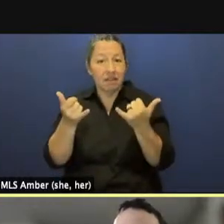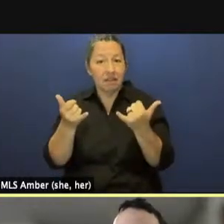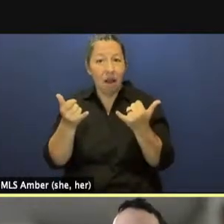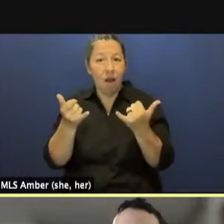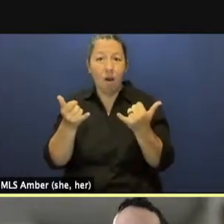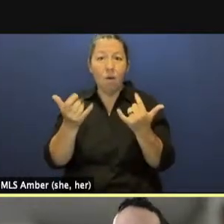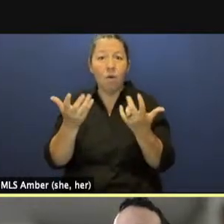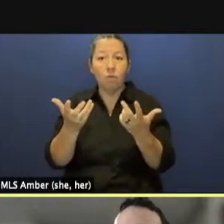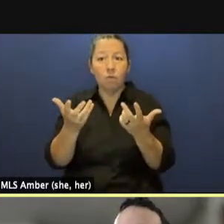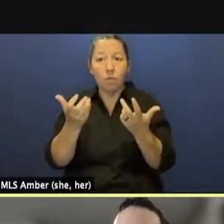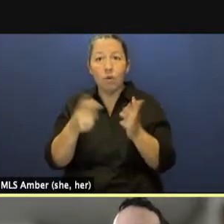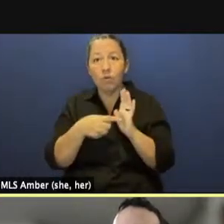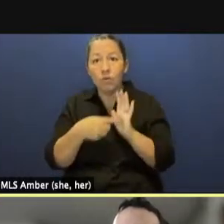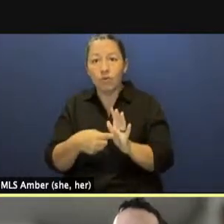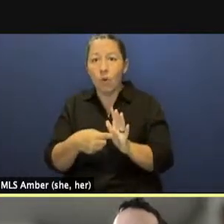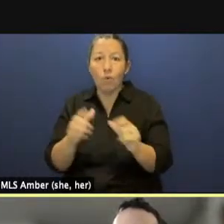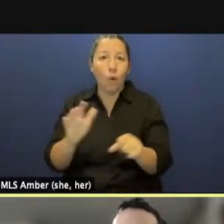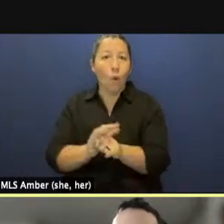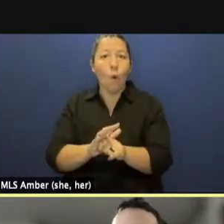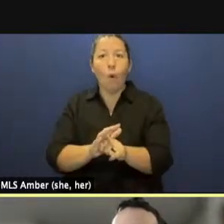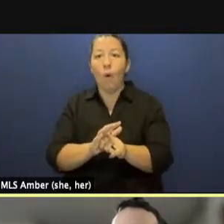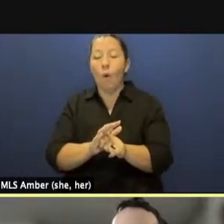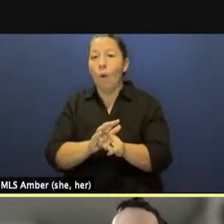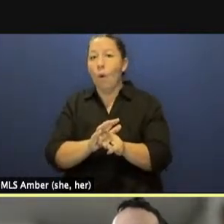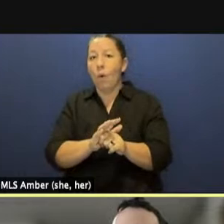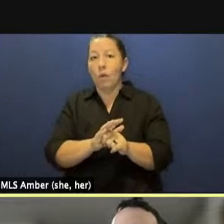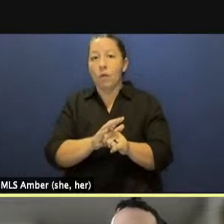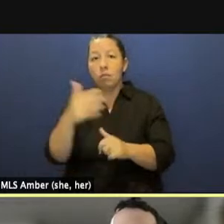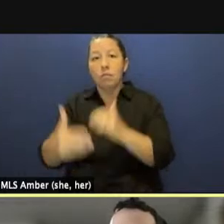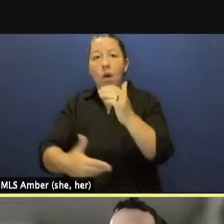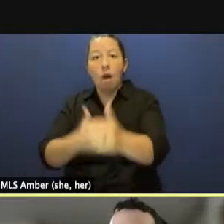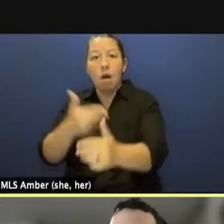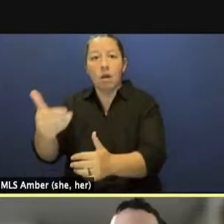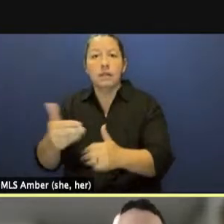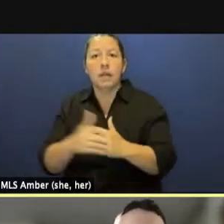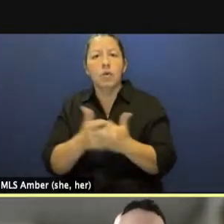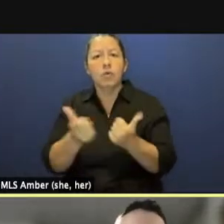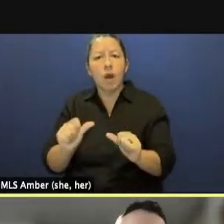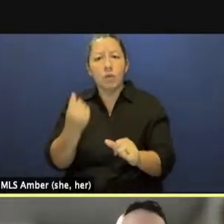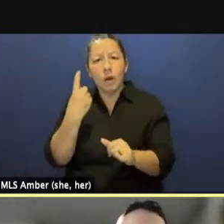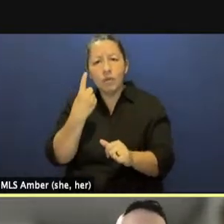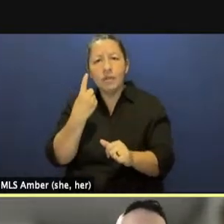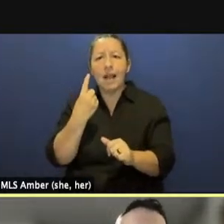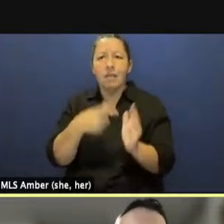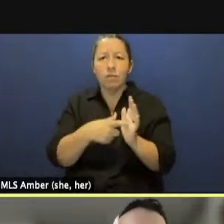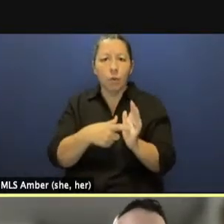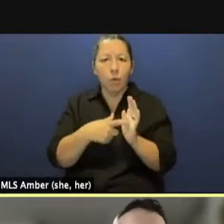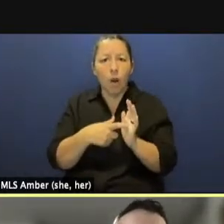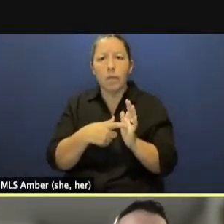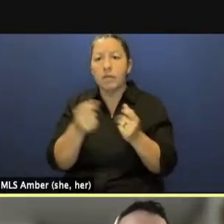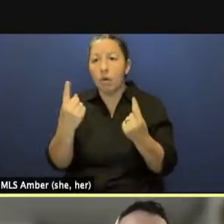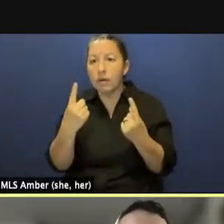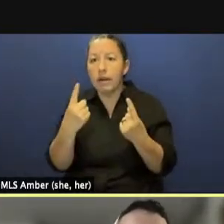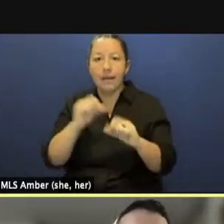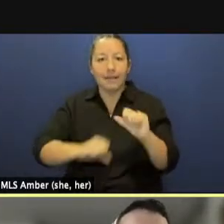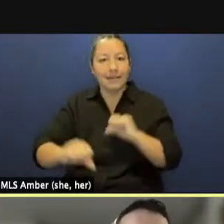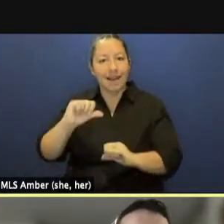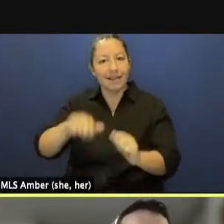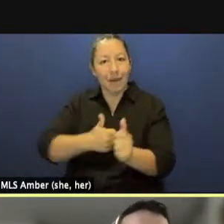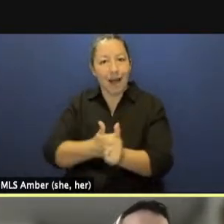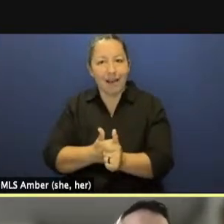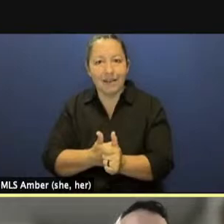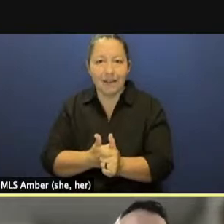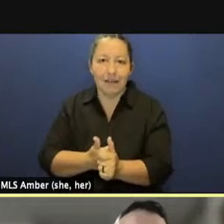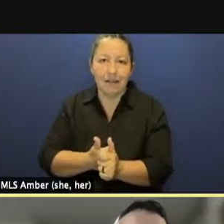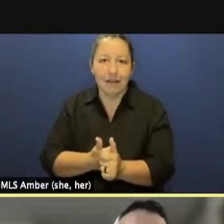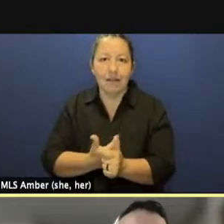and try to add new requirements to better understand the science behind it. So when we're going to do regolith acquisition, is there some